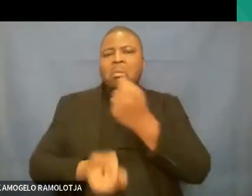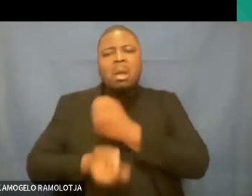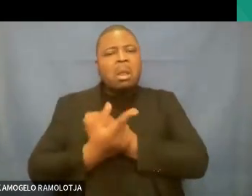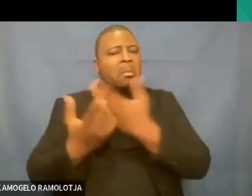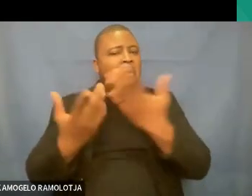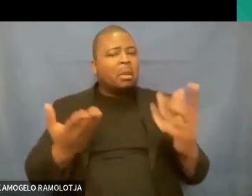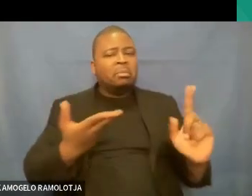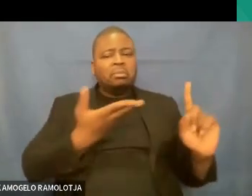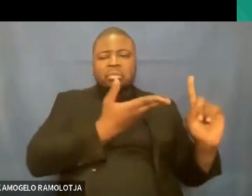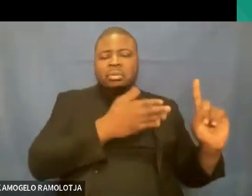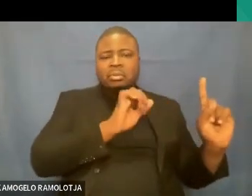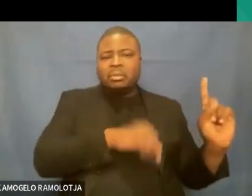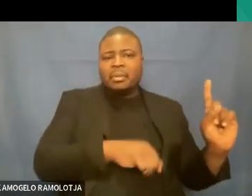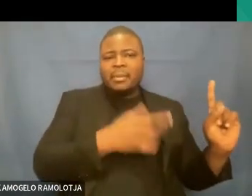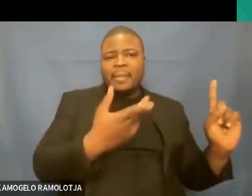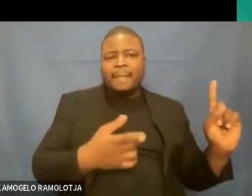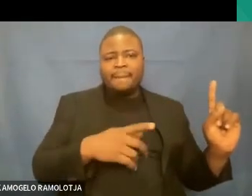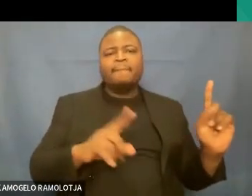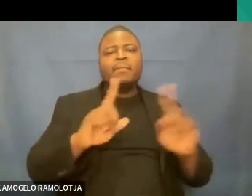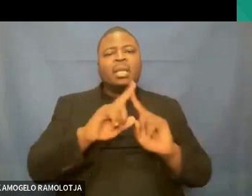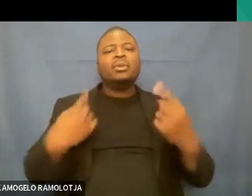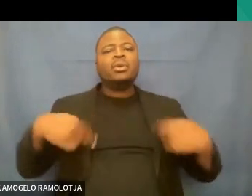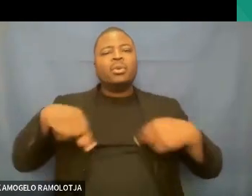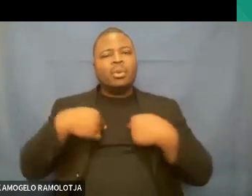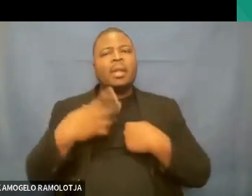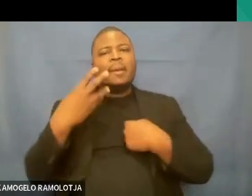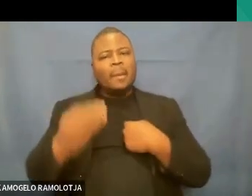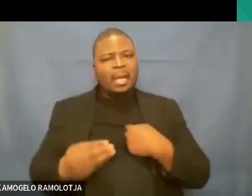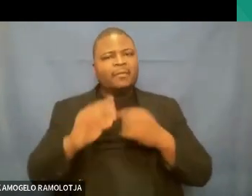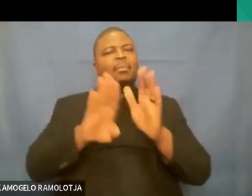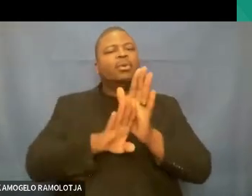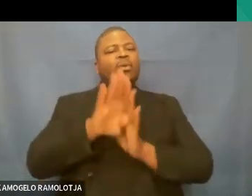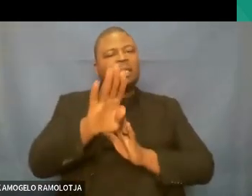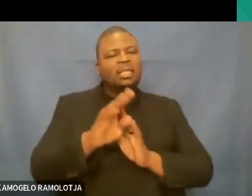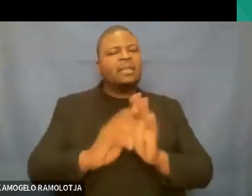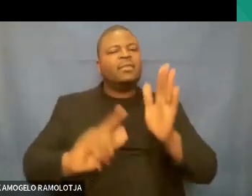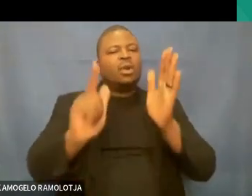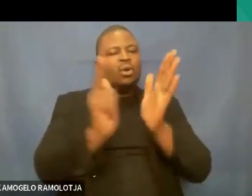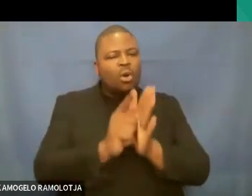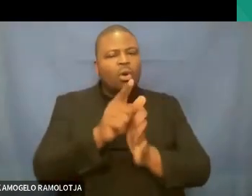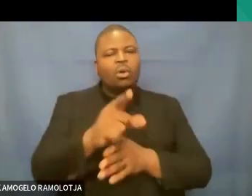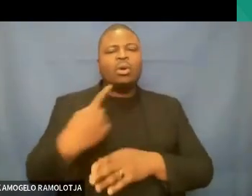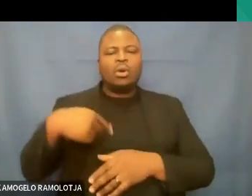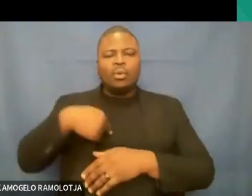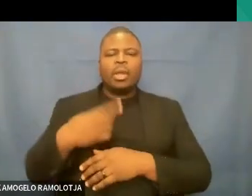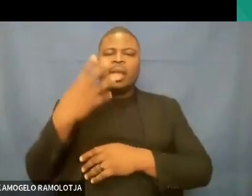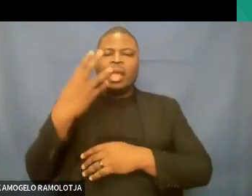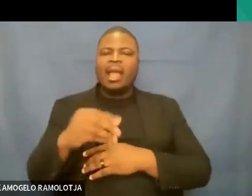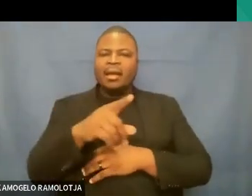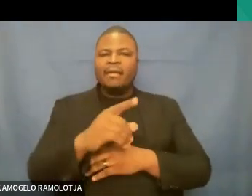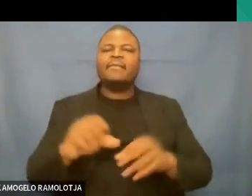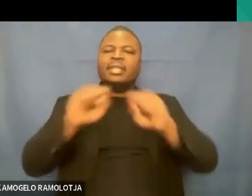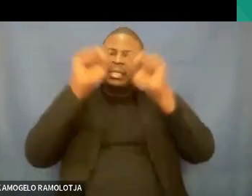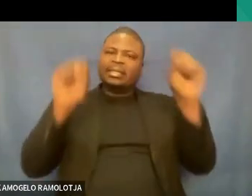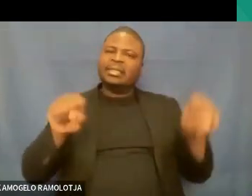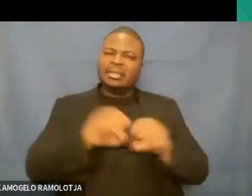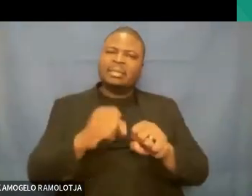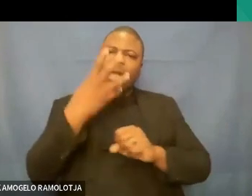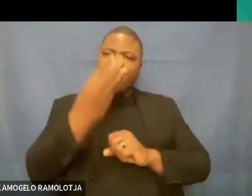you that we have progressive laws. We have all these systems in place that can protect our